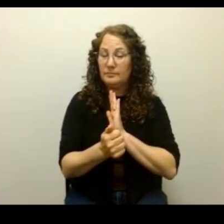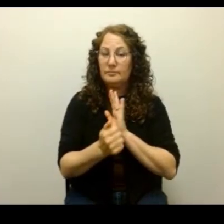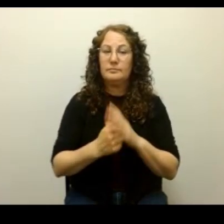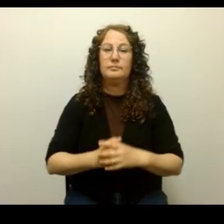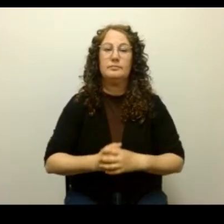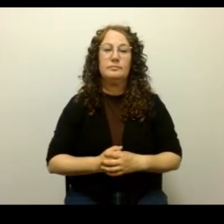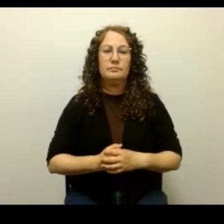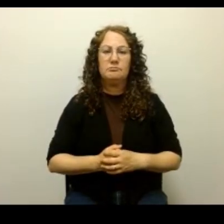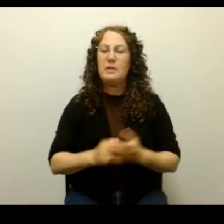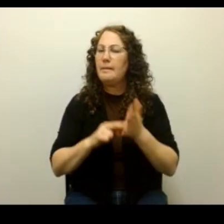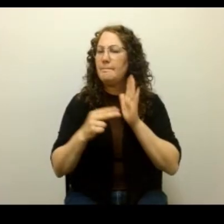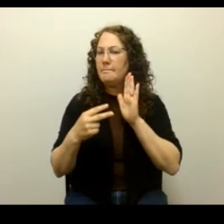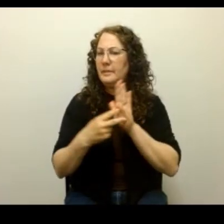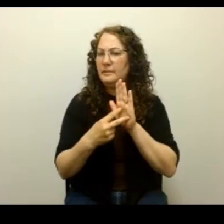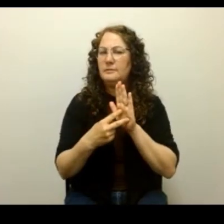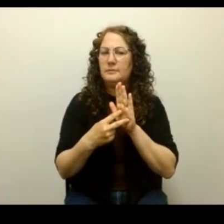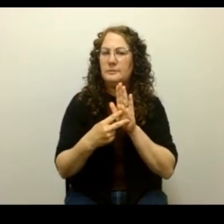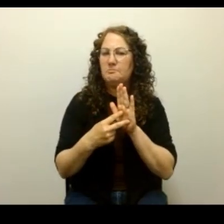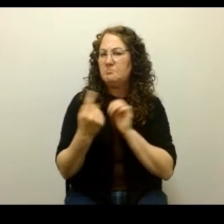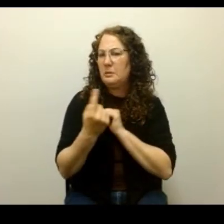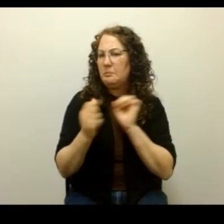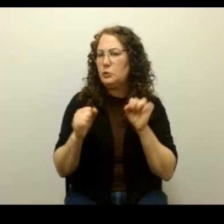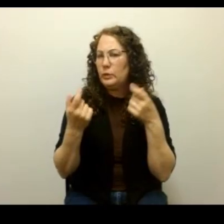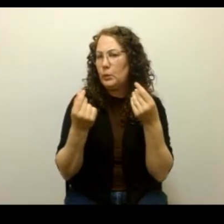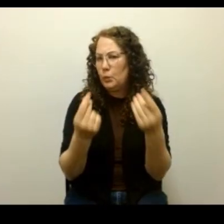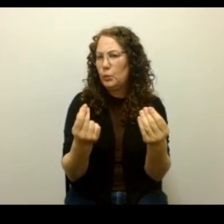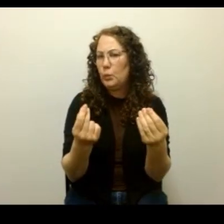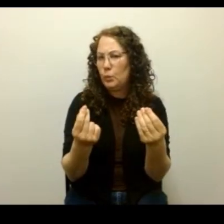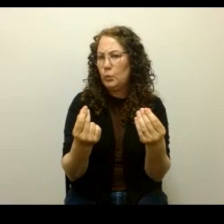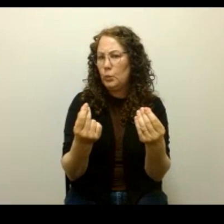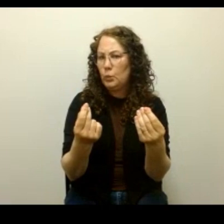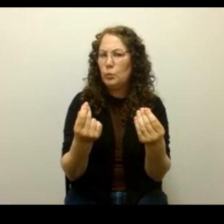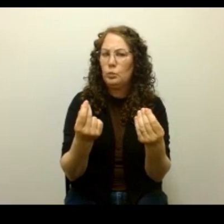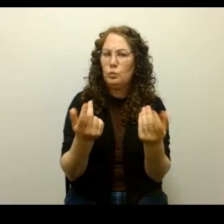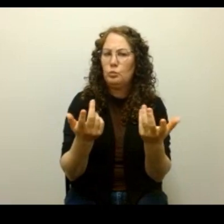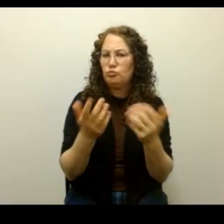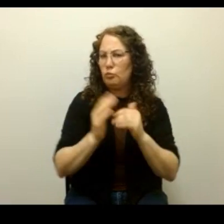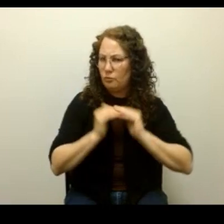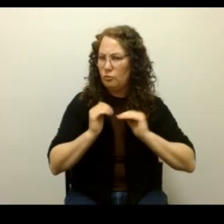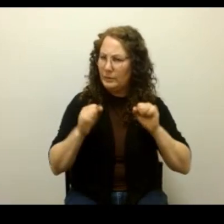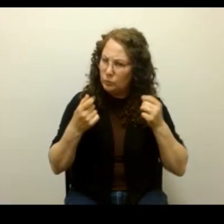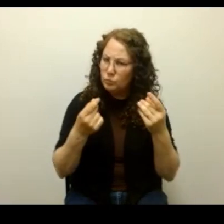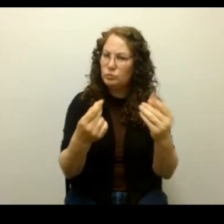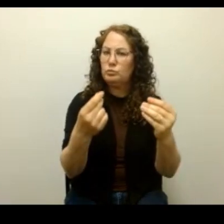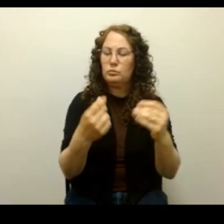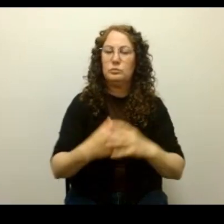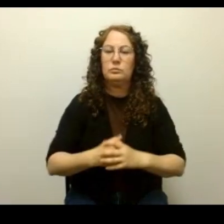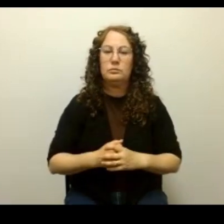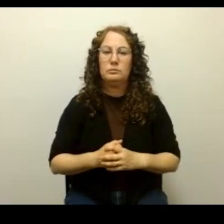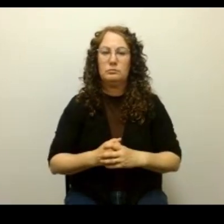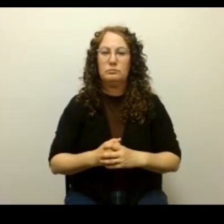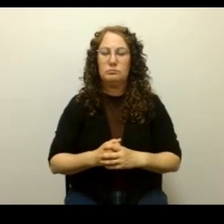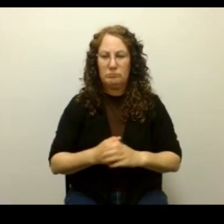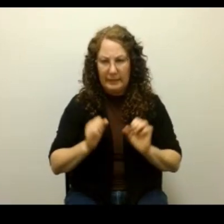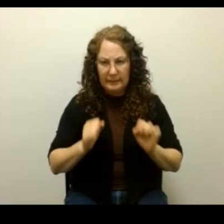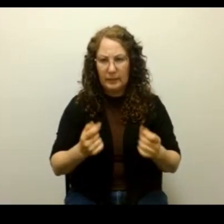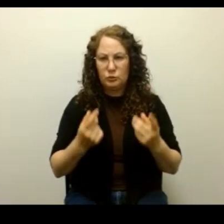That's something that you are capable of doing, something that you can